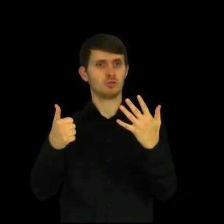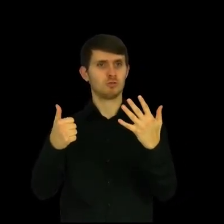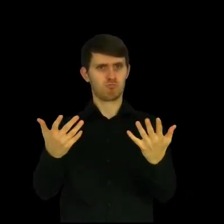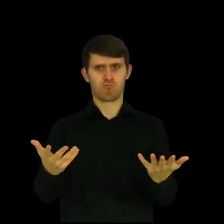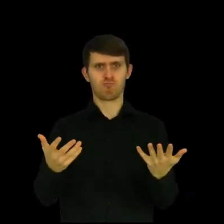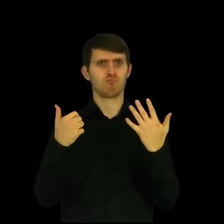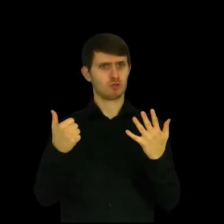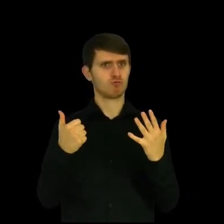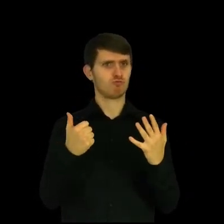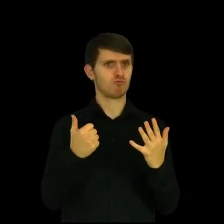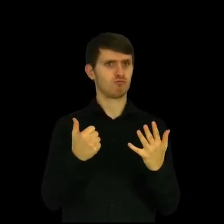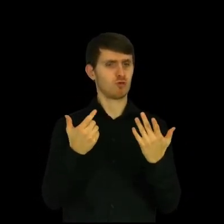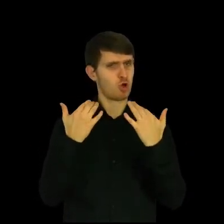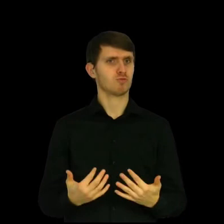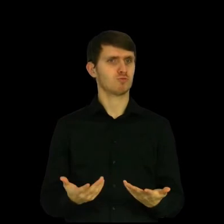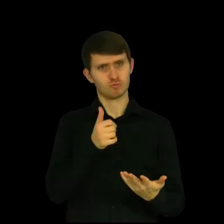what 24